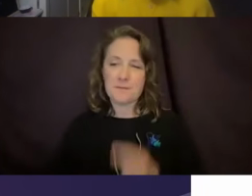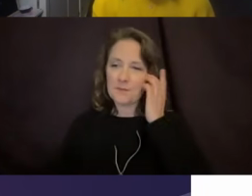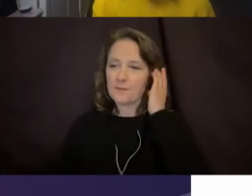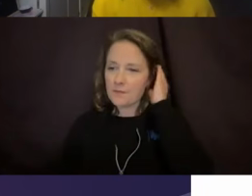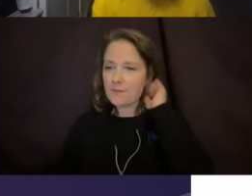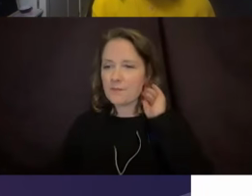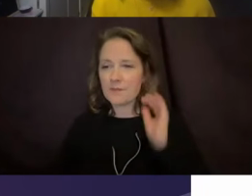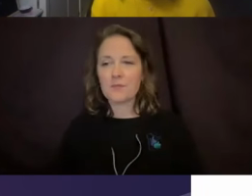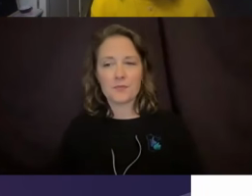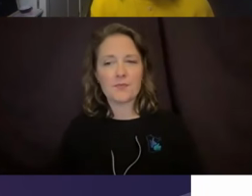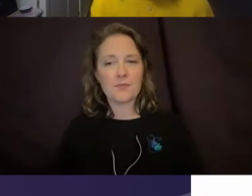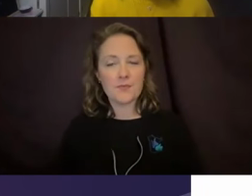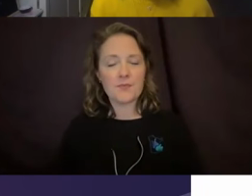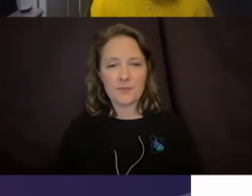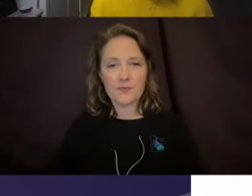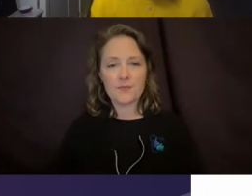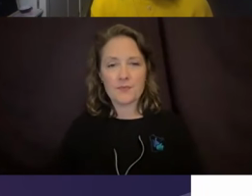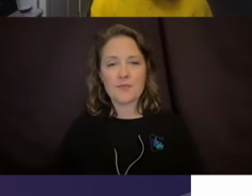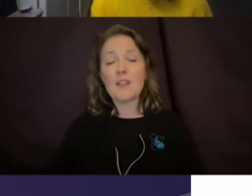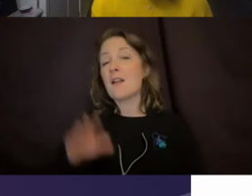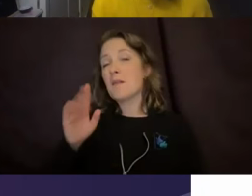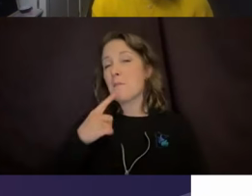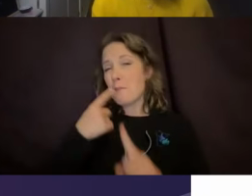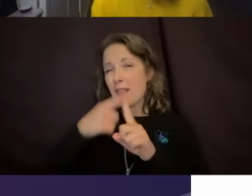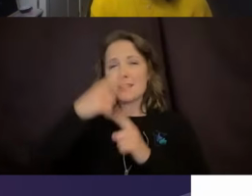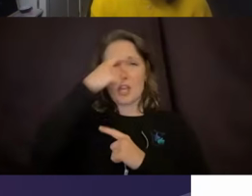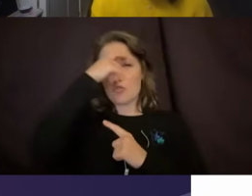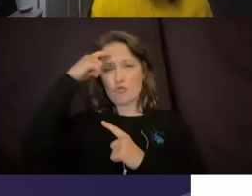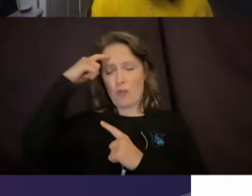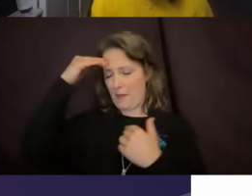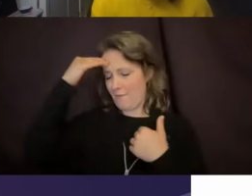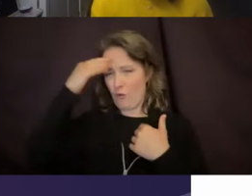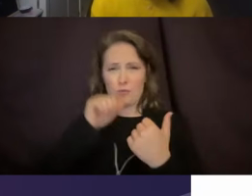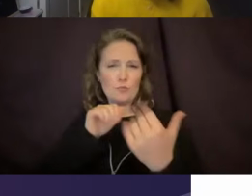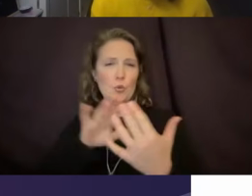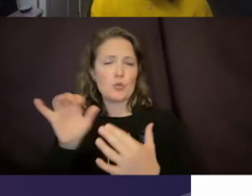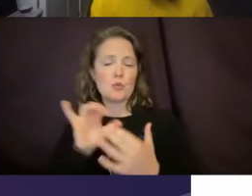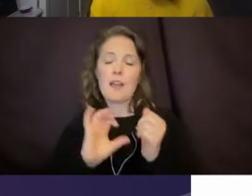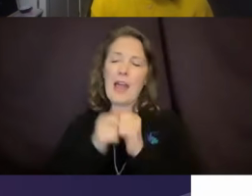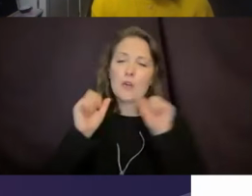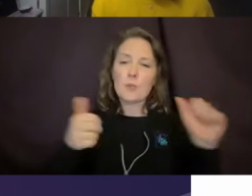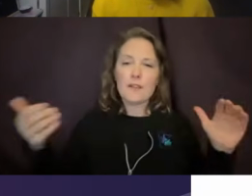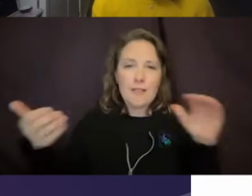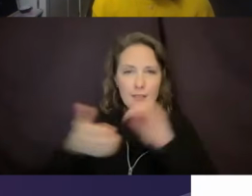that trauma-informed approach too. So thinking of ways to collaborate and like center the child's feelings and